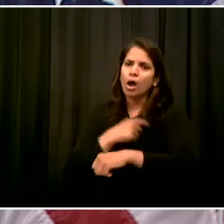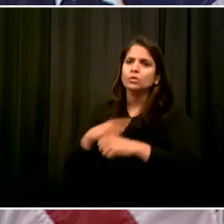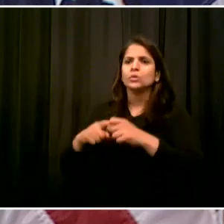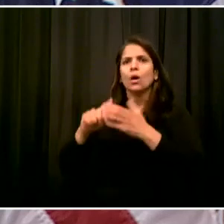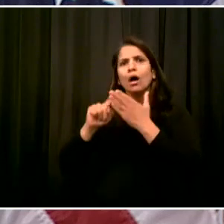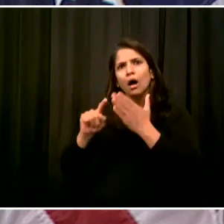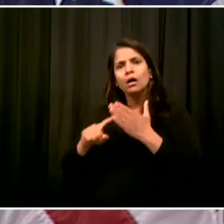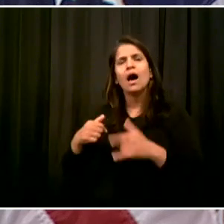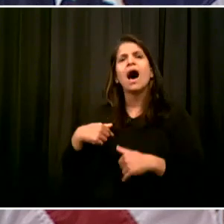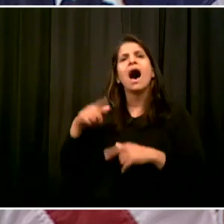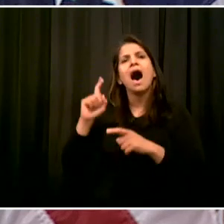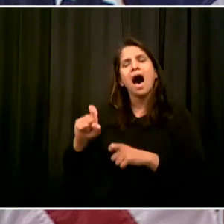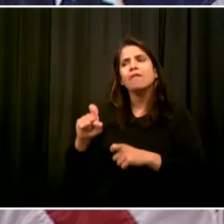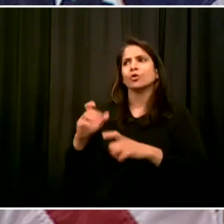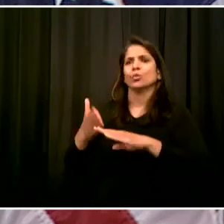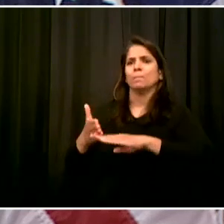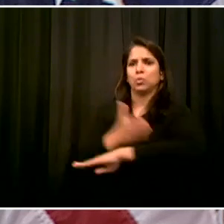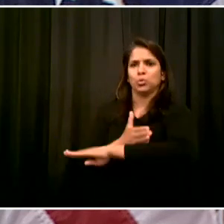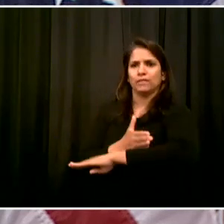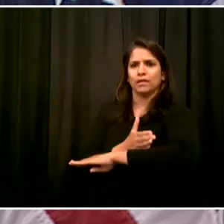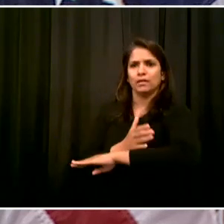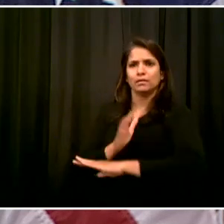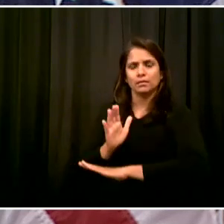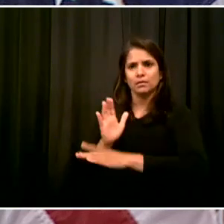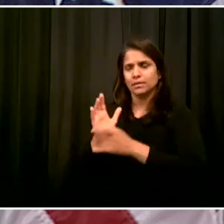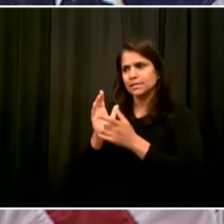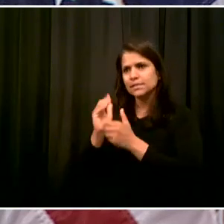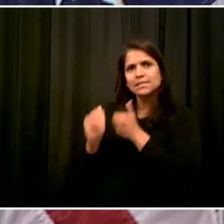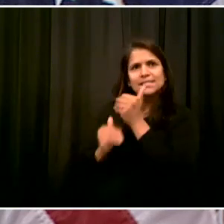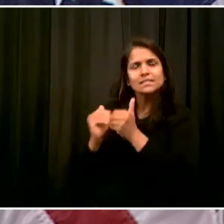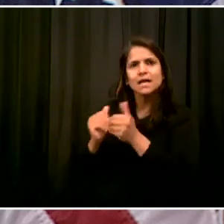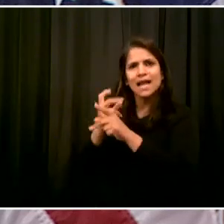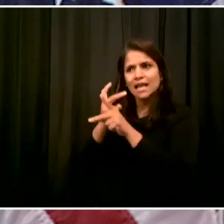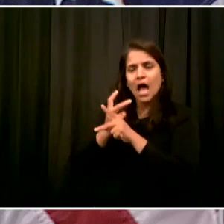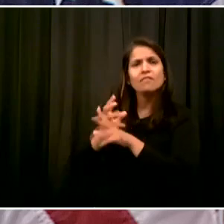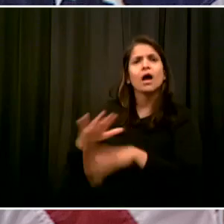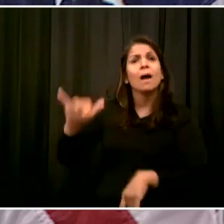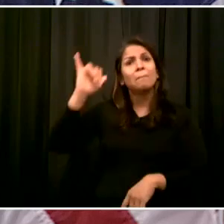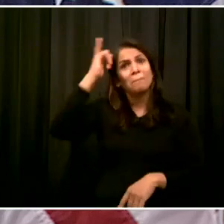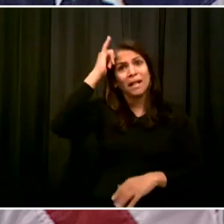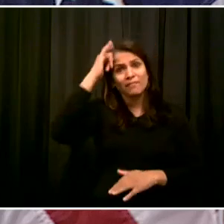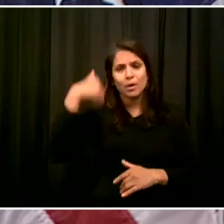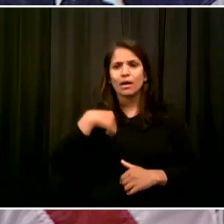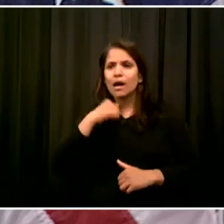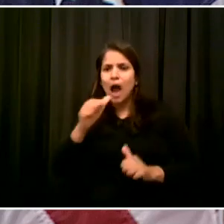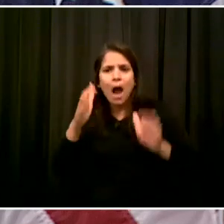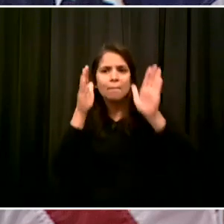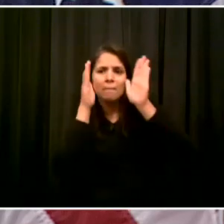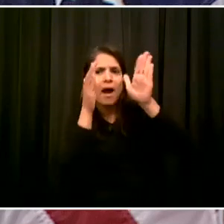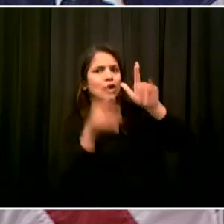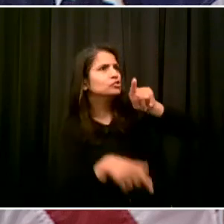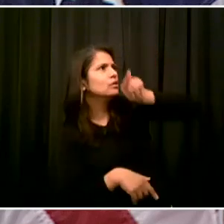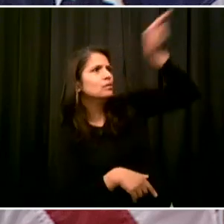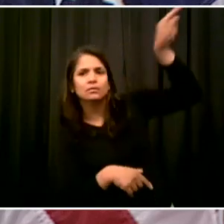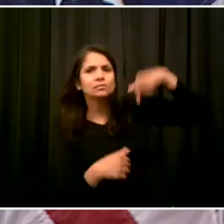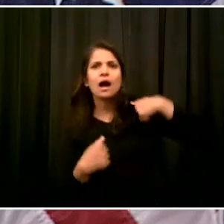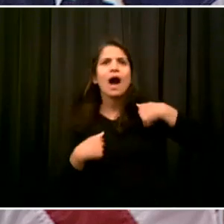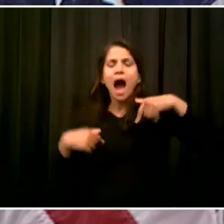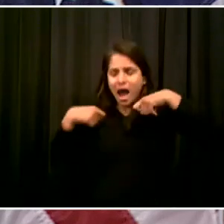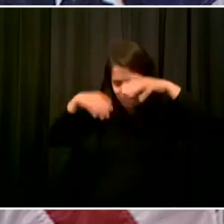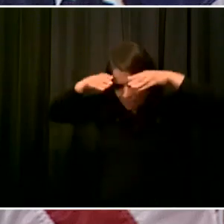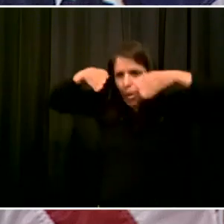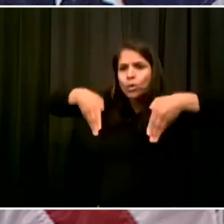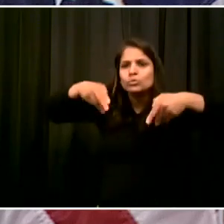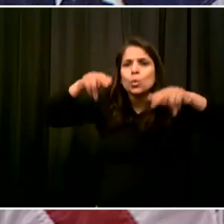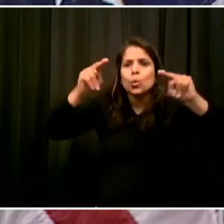the energy right now, I don't know what's happening in Buffalo or any place else, honestly, I'm just focused here, but so much of the energy now throughout the